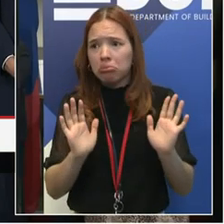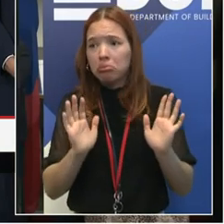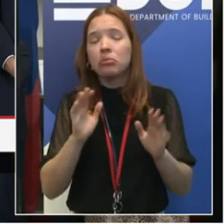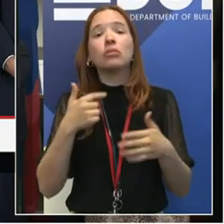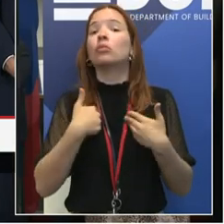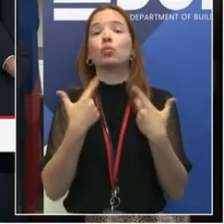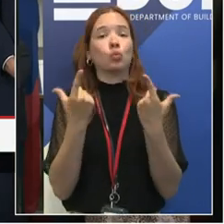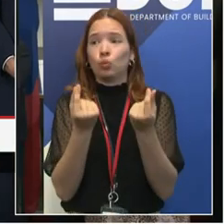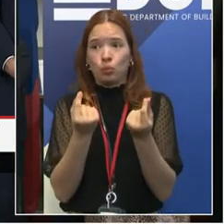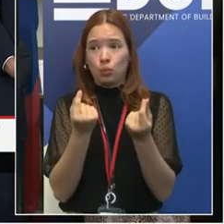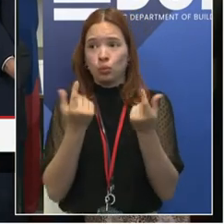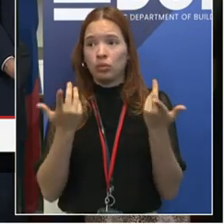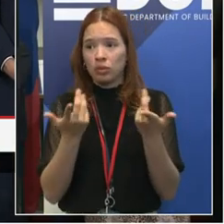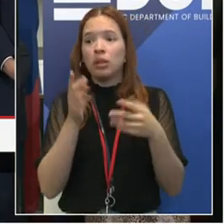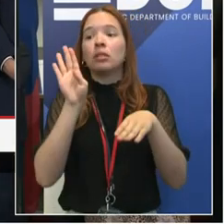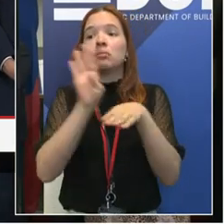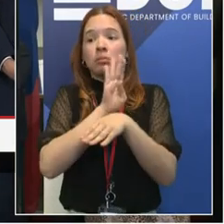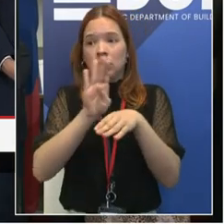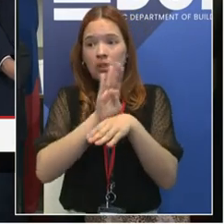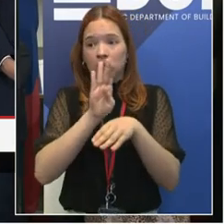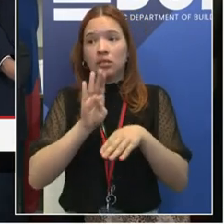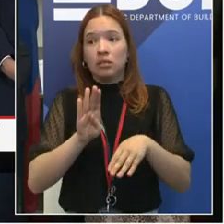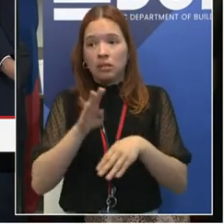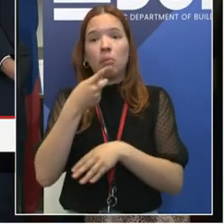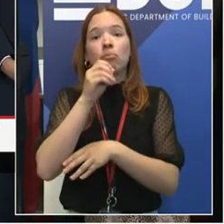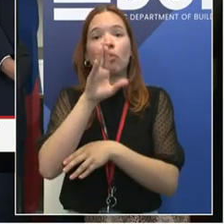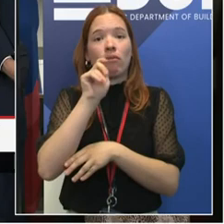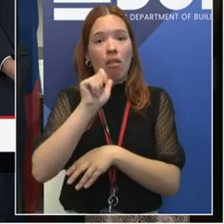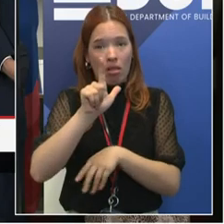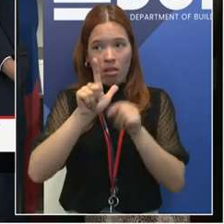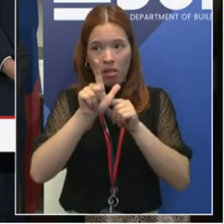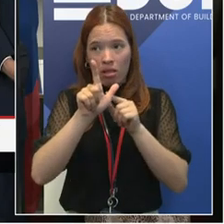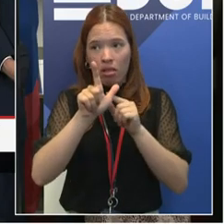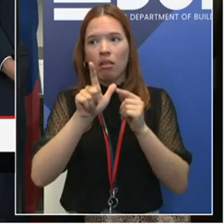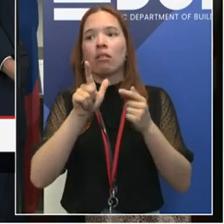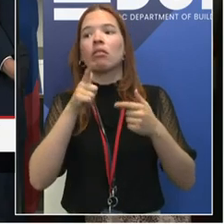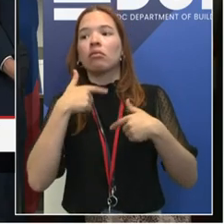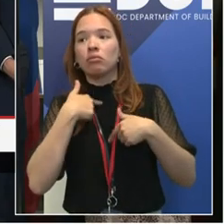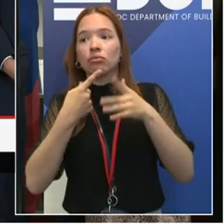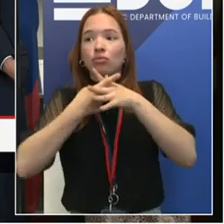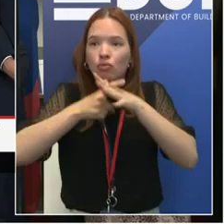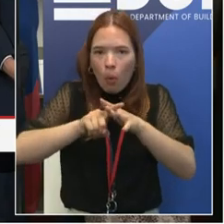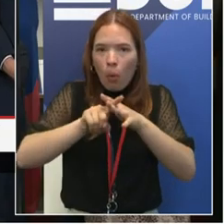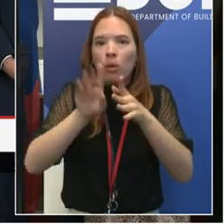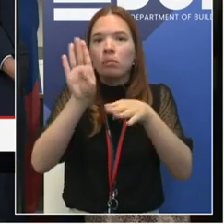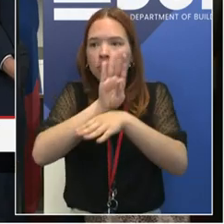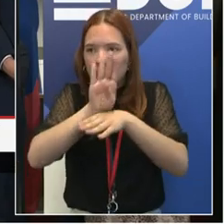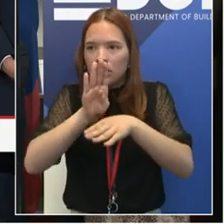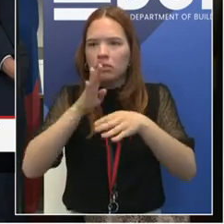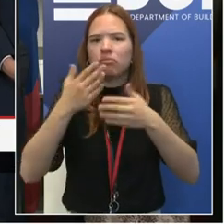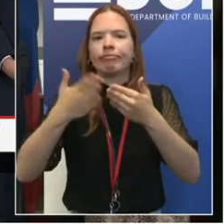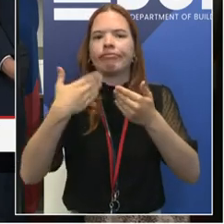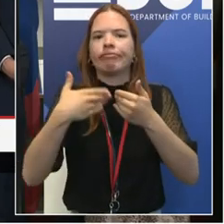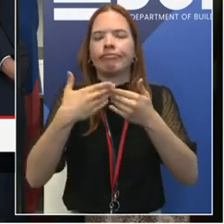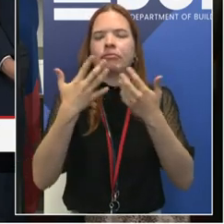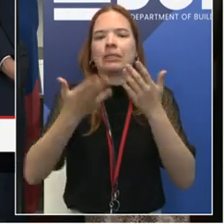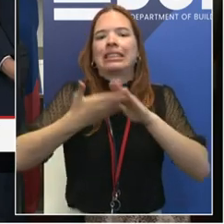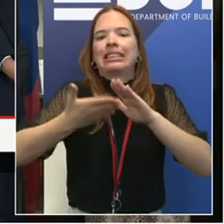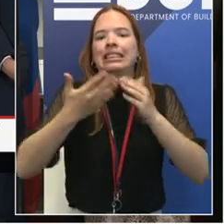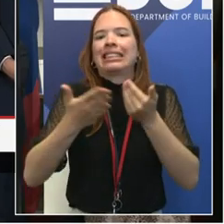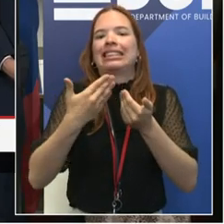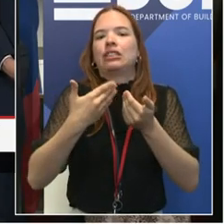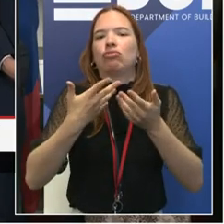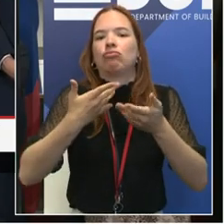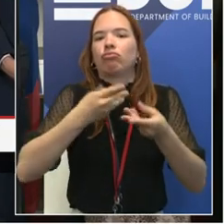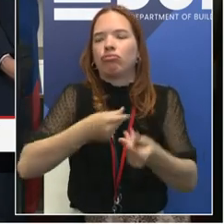make starting a business in the district easier, to make it easier for people to keep up with their fees and the things